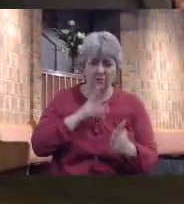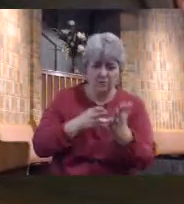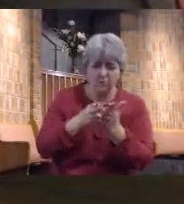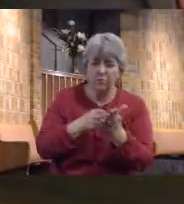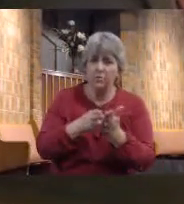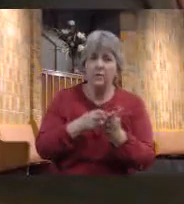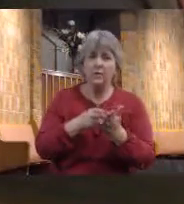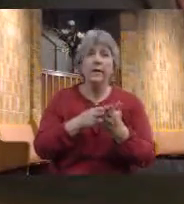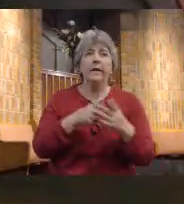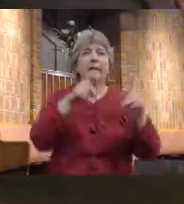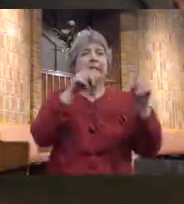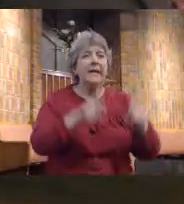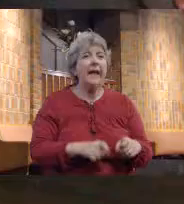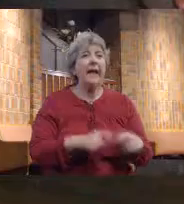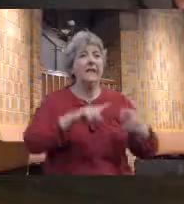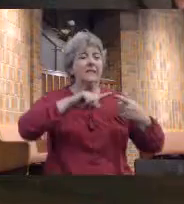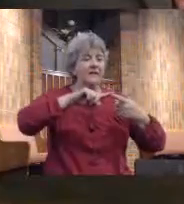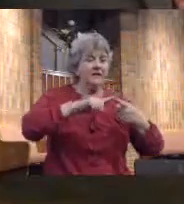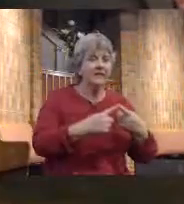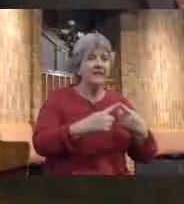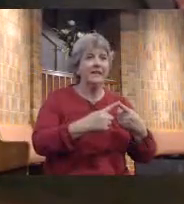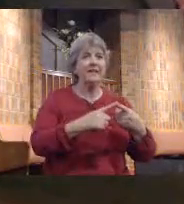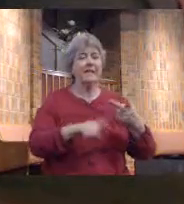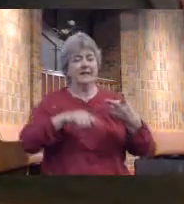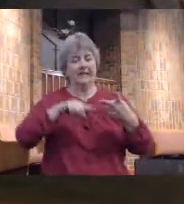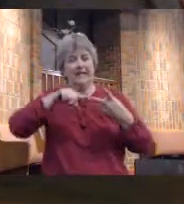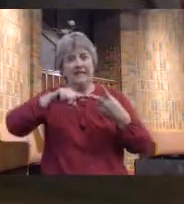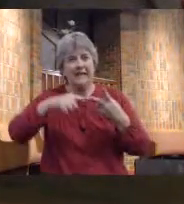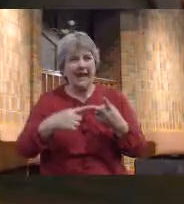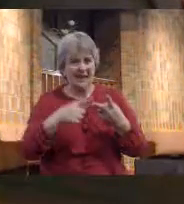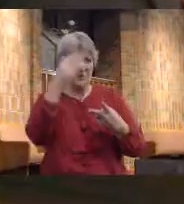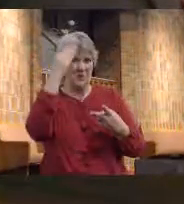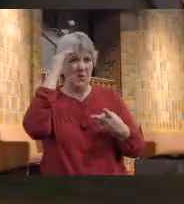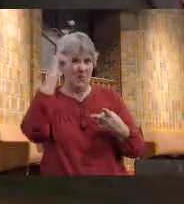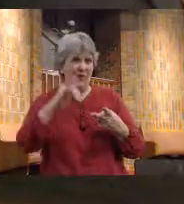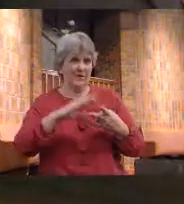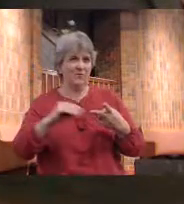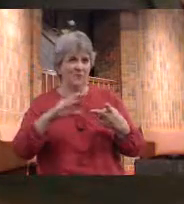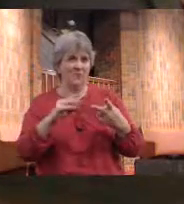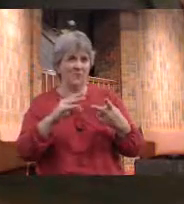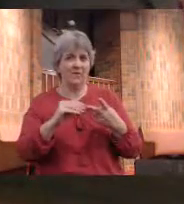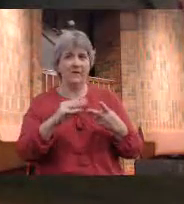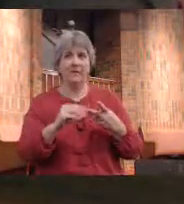And he goes through the tests of the fleece and the dew. You remember that story.